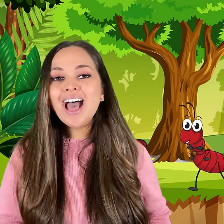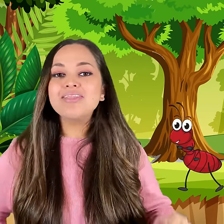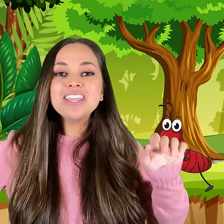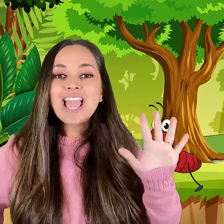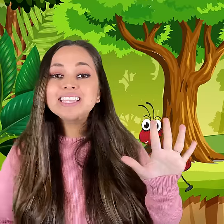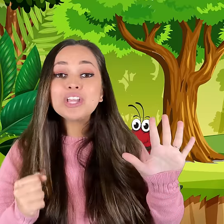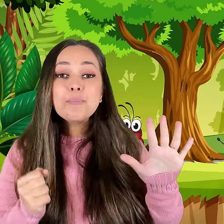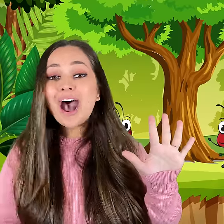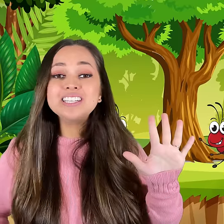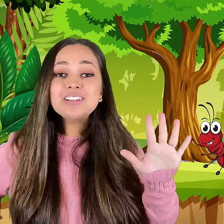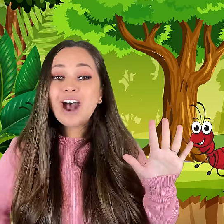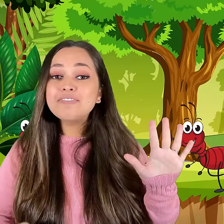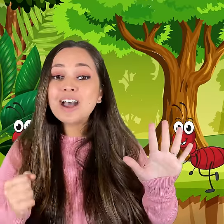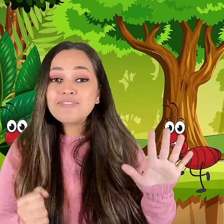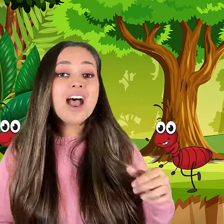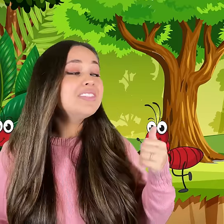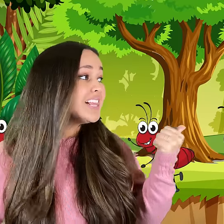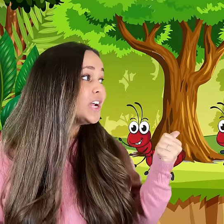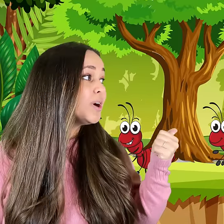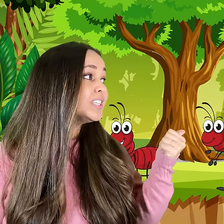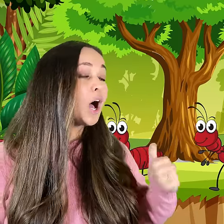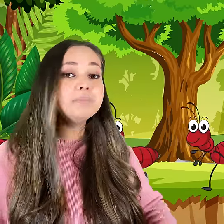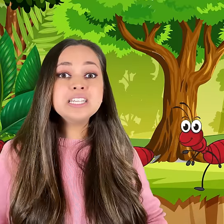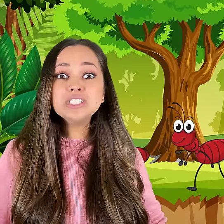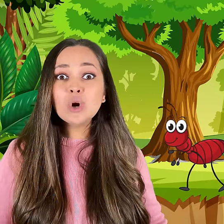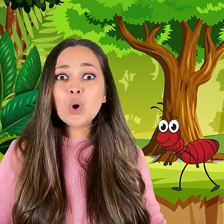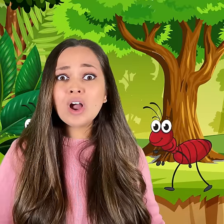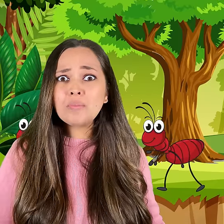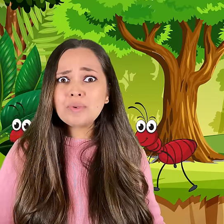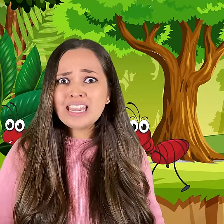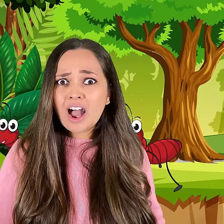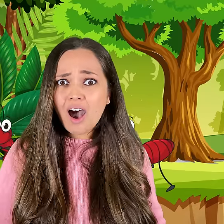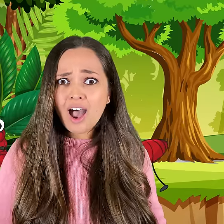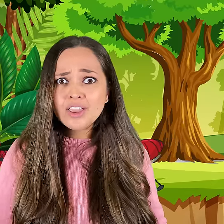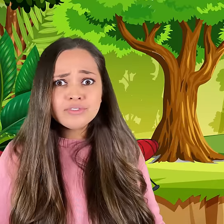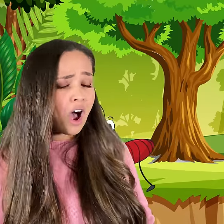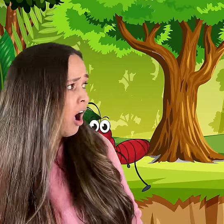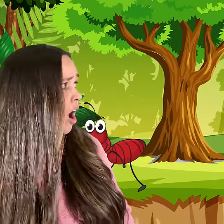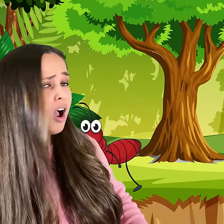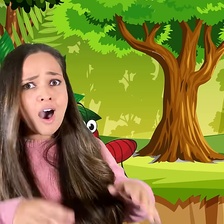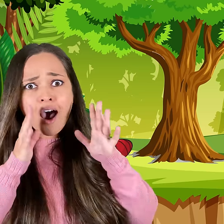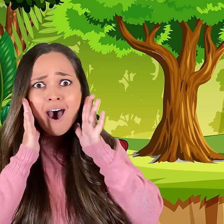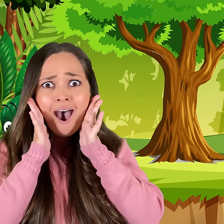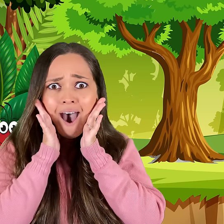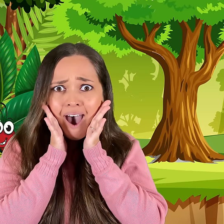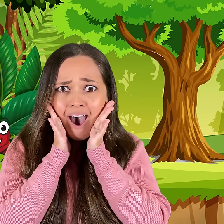hurrah. The ants go marching five by five, the little one stopped, he saw a beehive.